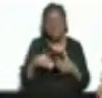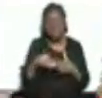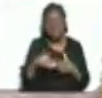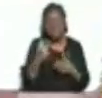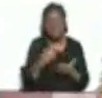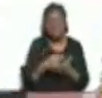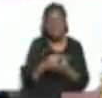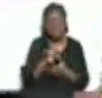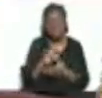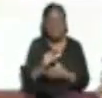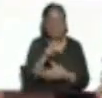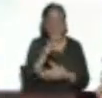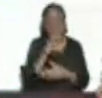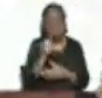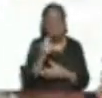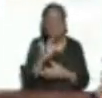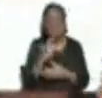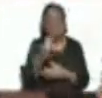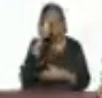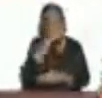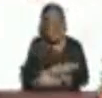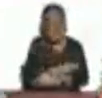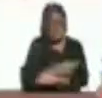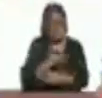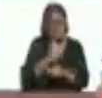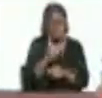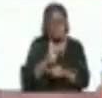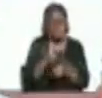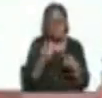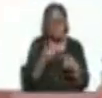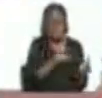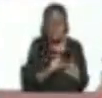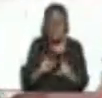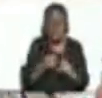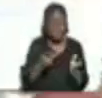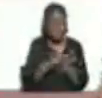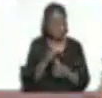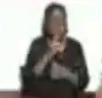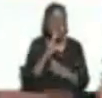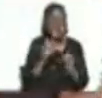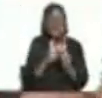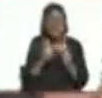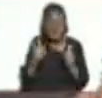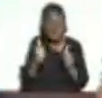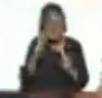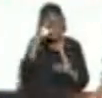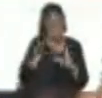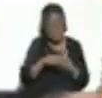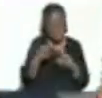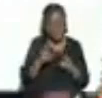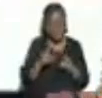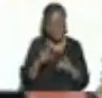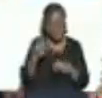of three sons, aged 11, 10, and 4, is accused of plotting to kill her estranged husband, Robert Shriver, along with her